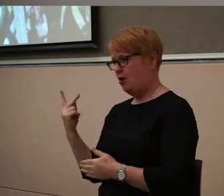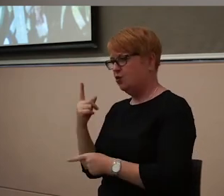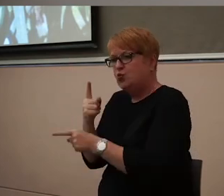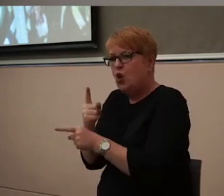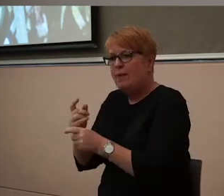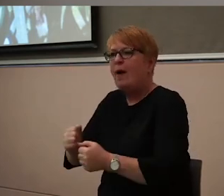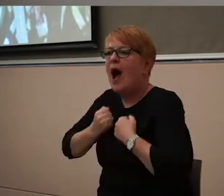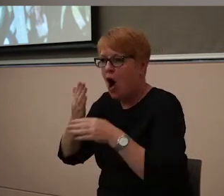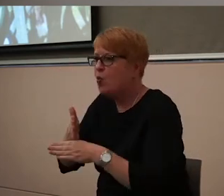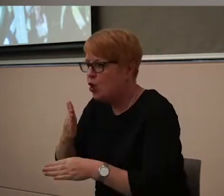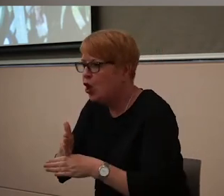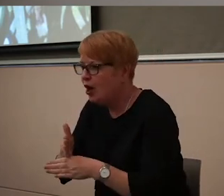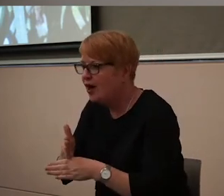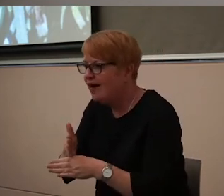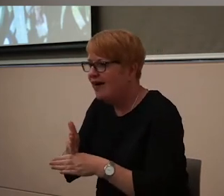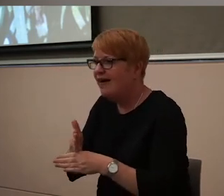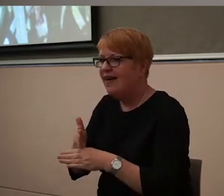I was just thinking about when